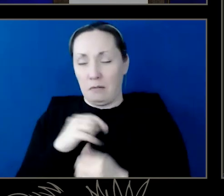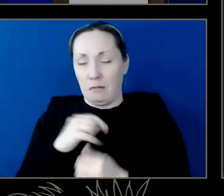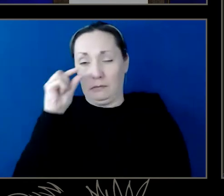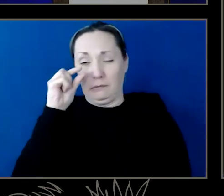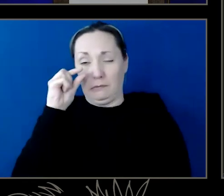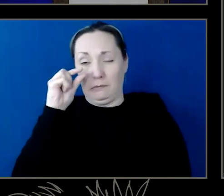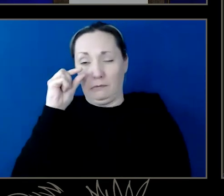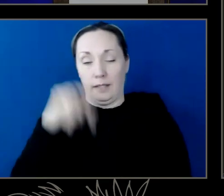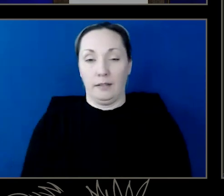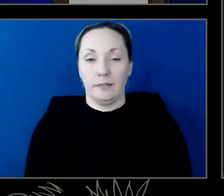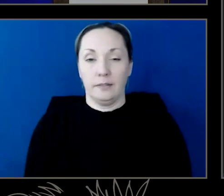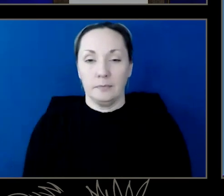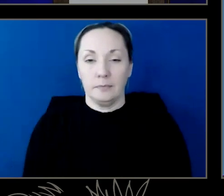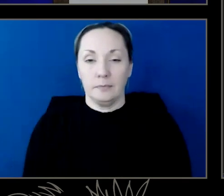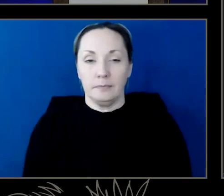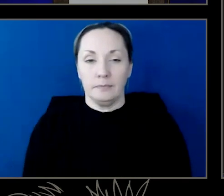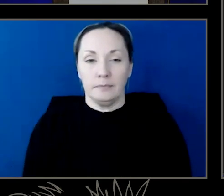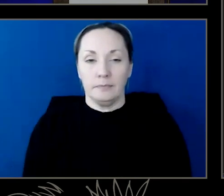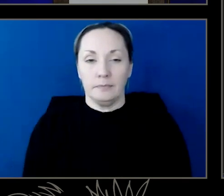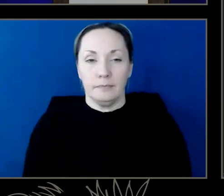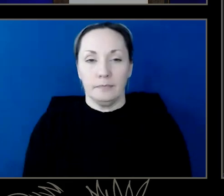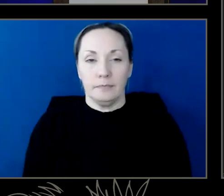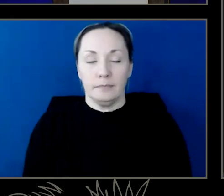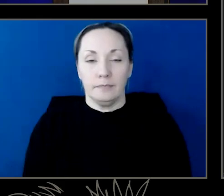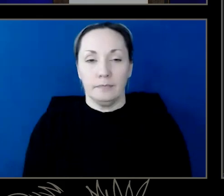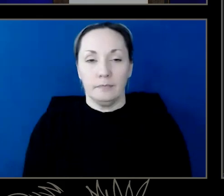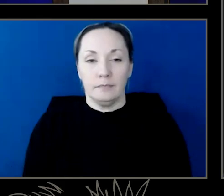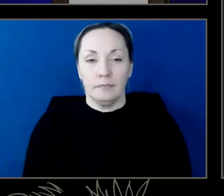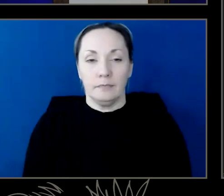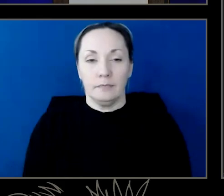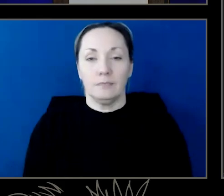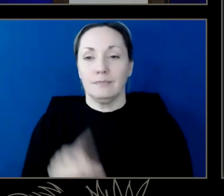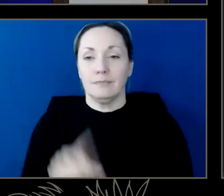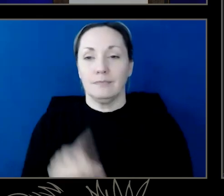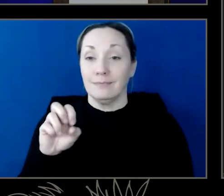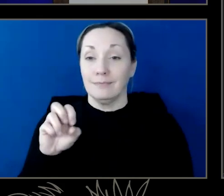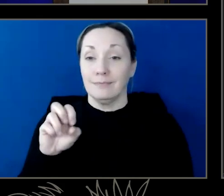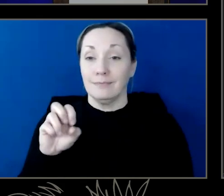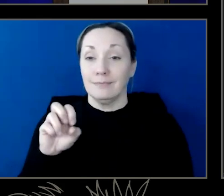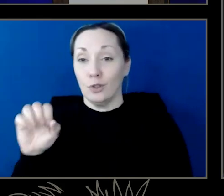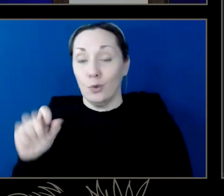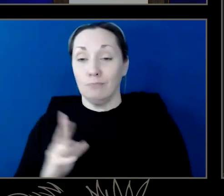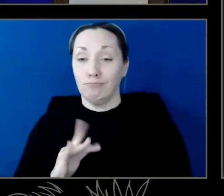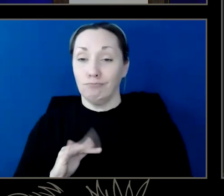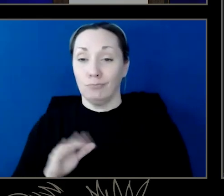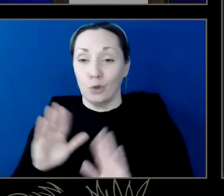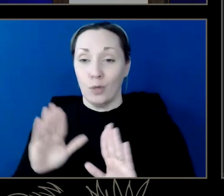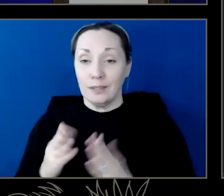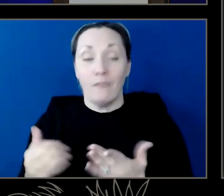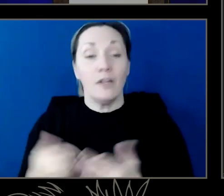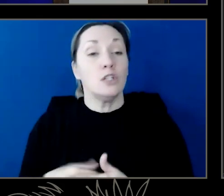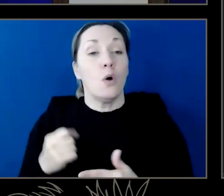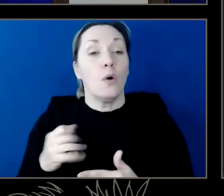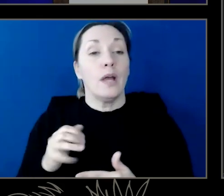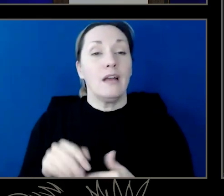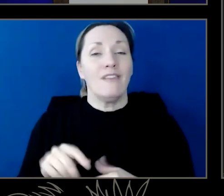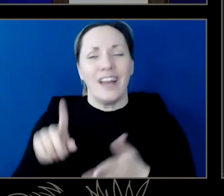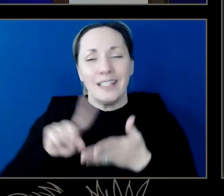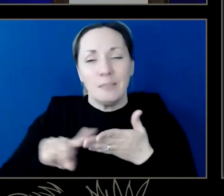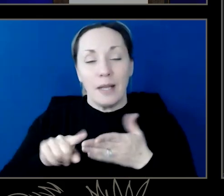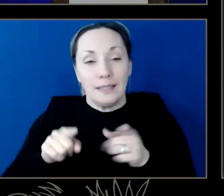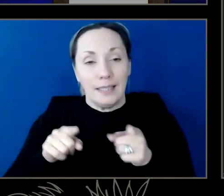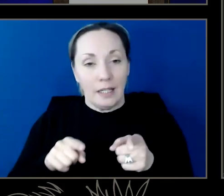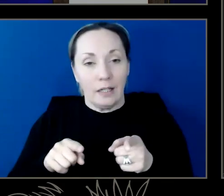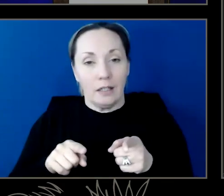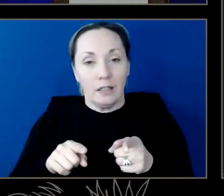text. Okay, is that better? Yeah, DevTools, huh? Great stuff, love them. Okay, so if I inspect the element here, and that